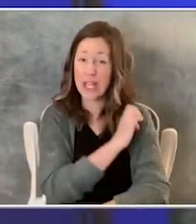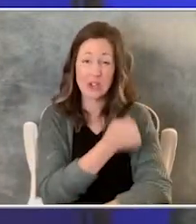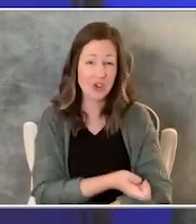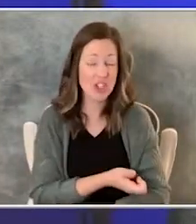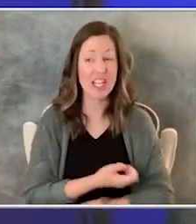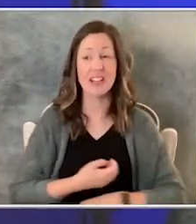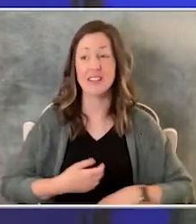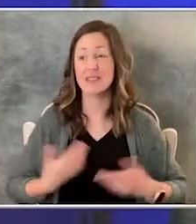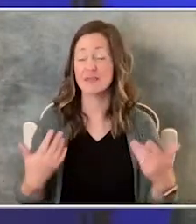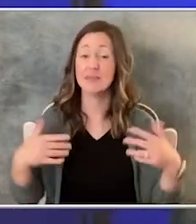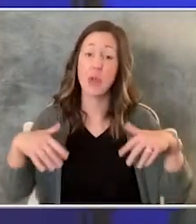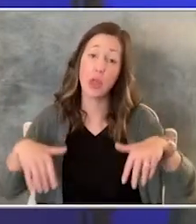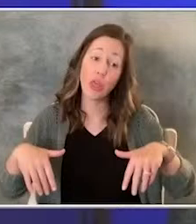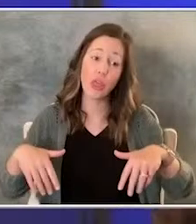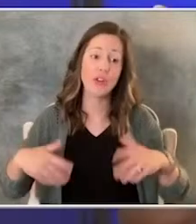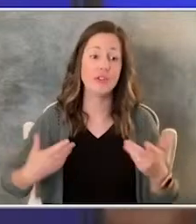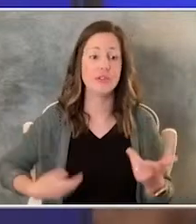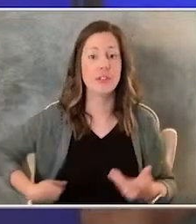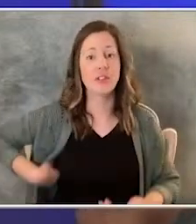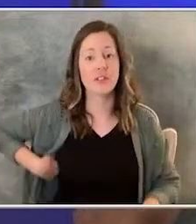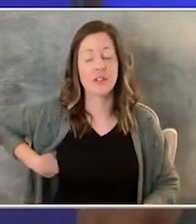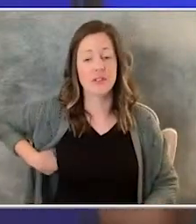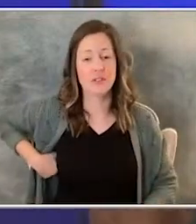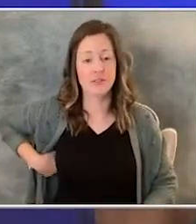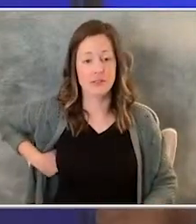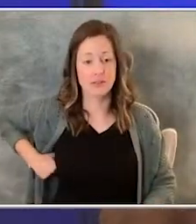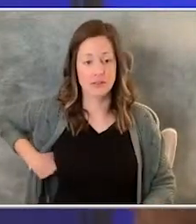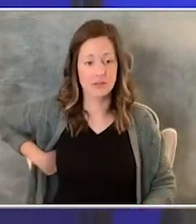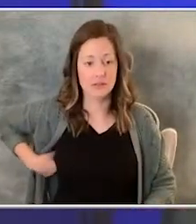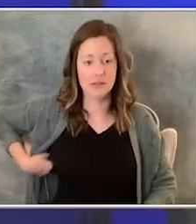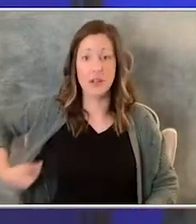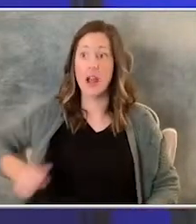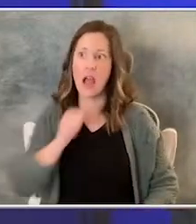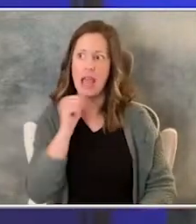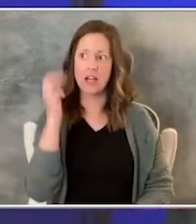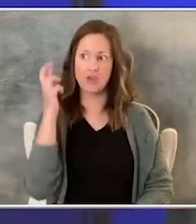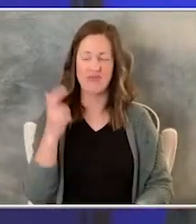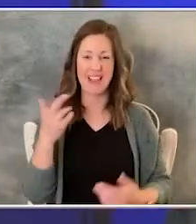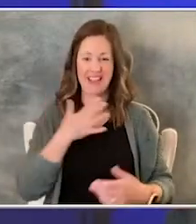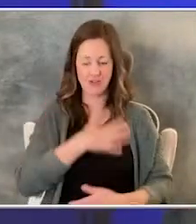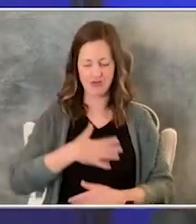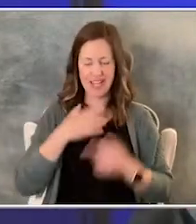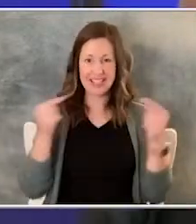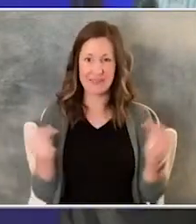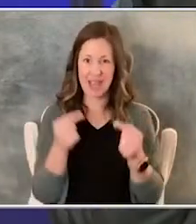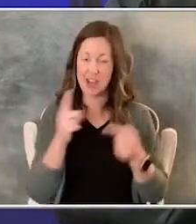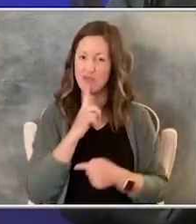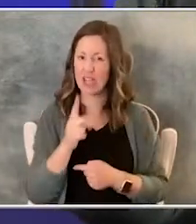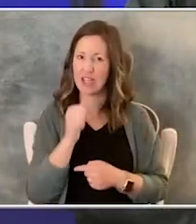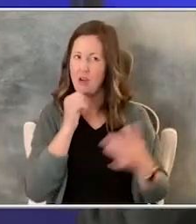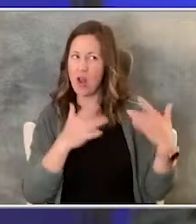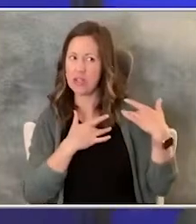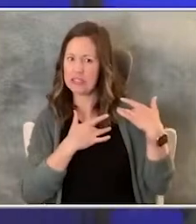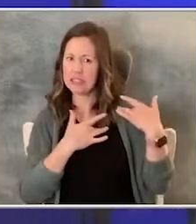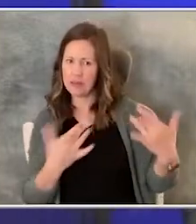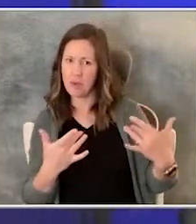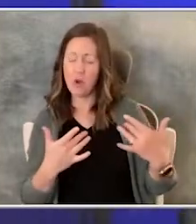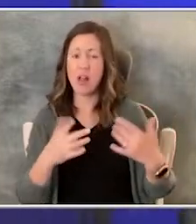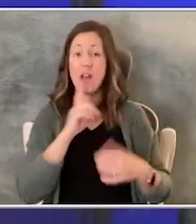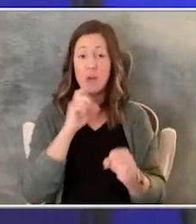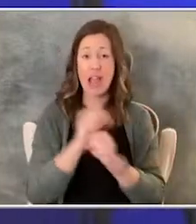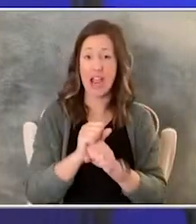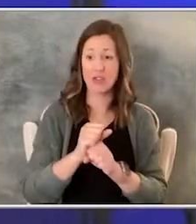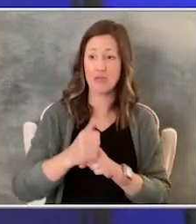quite help you pinpoint what it was? Well, you know, there's so much. Fatigue is one of those diagnoses